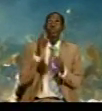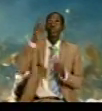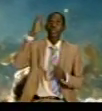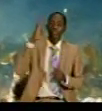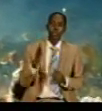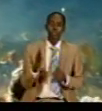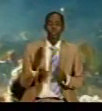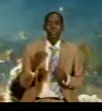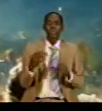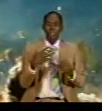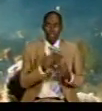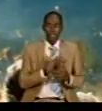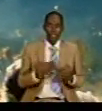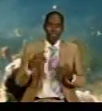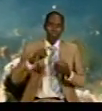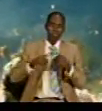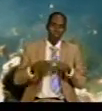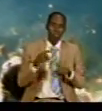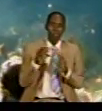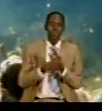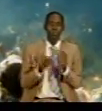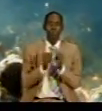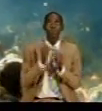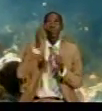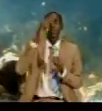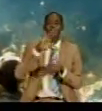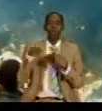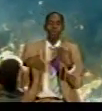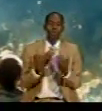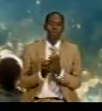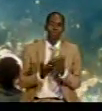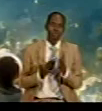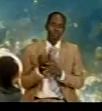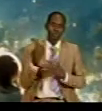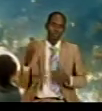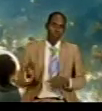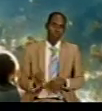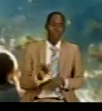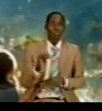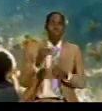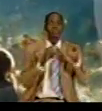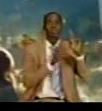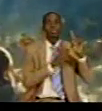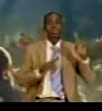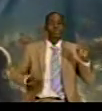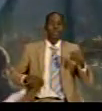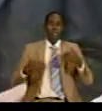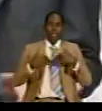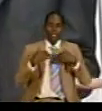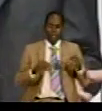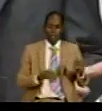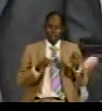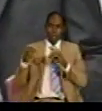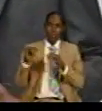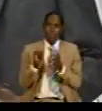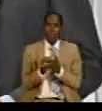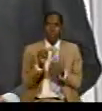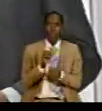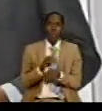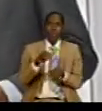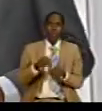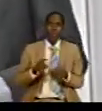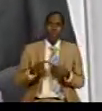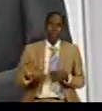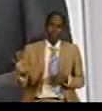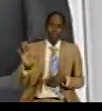and relationship with God all through eternity. The Lord has committed that ministry into our